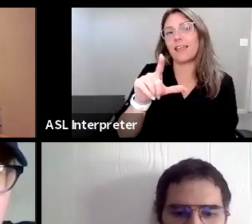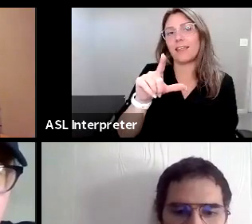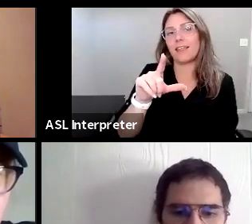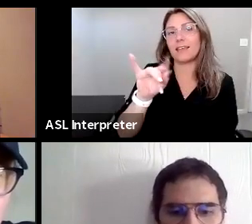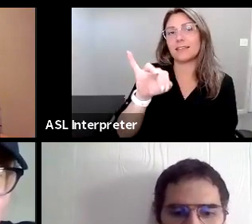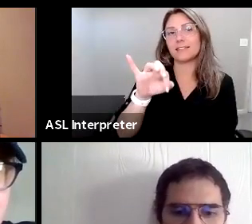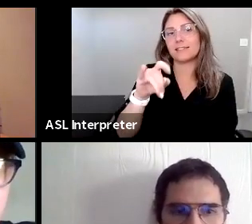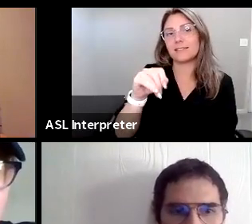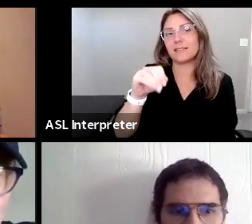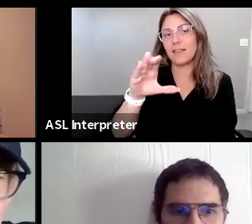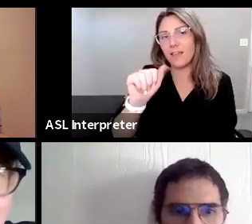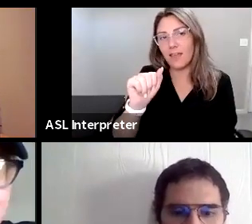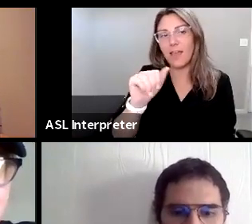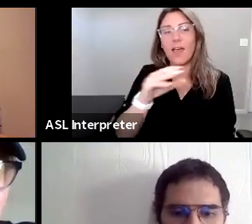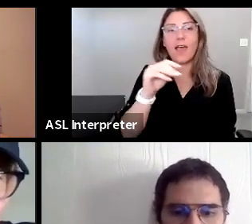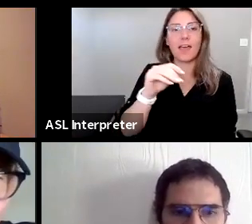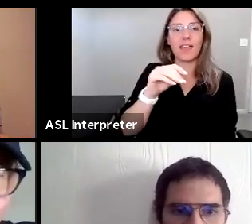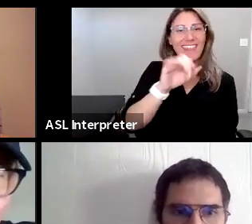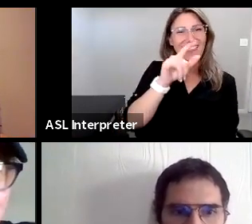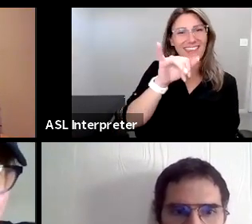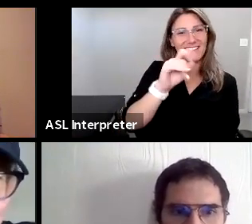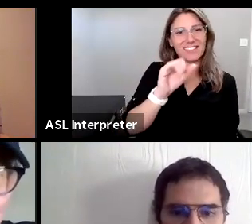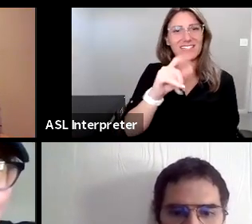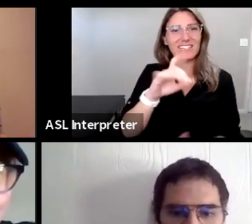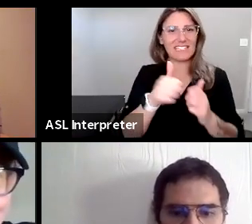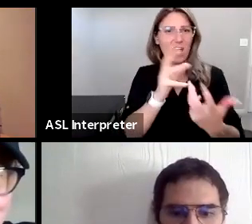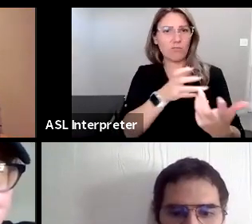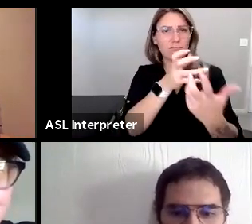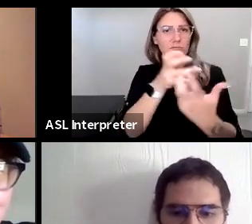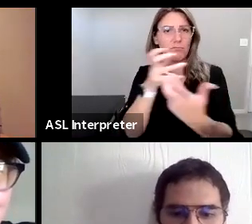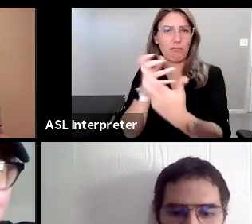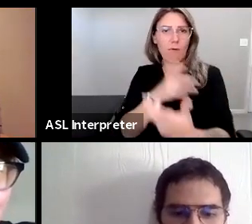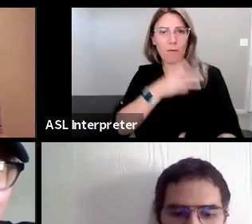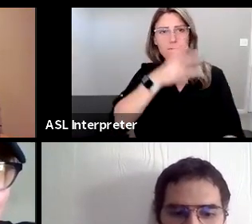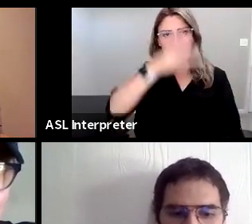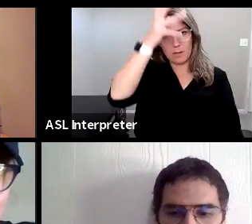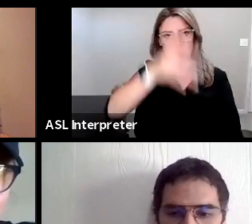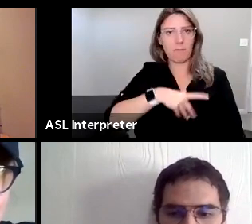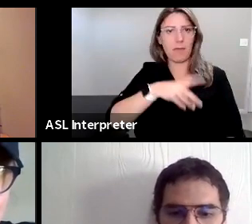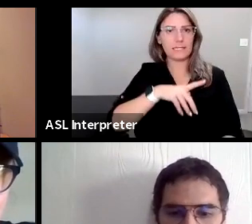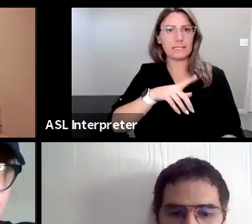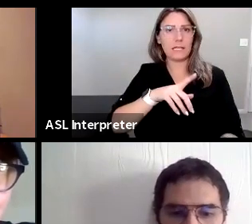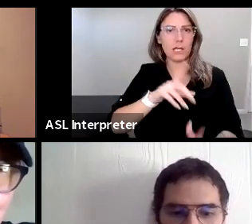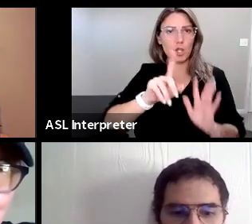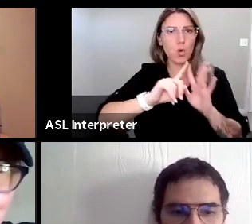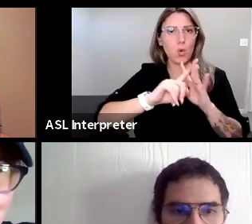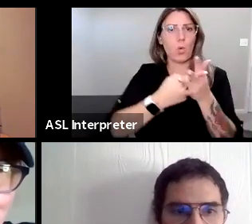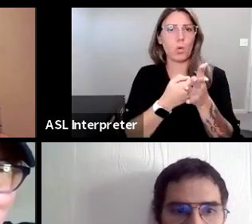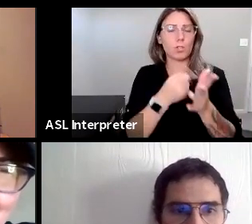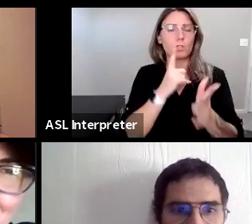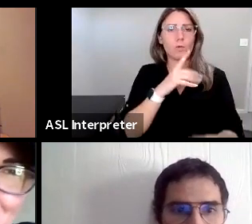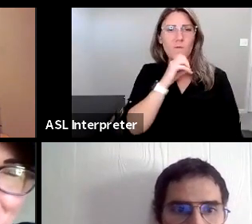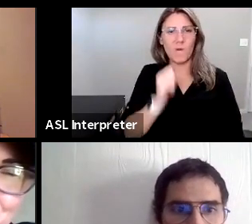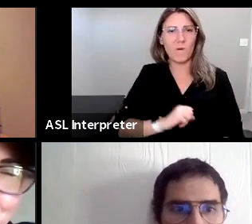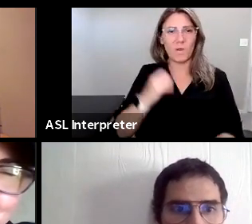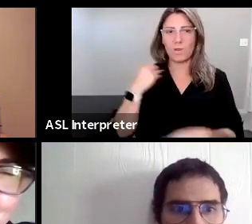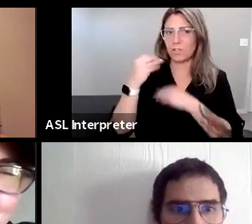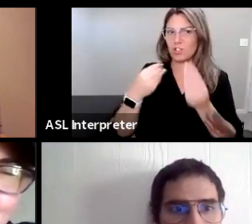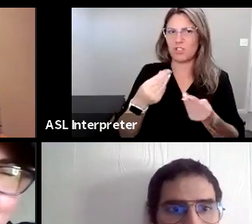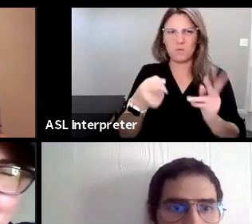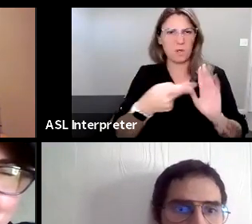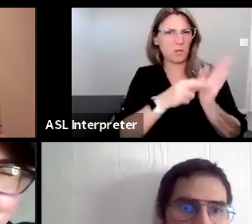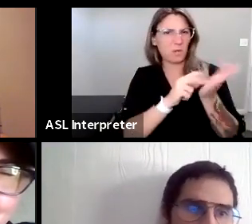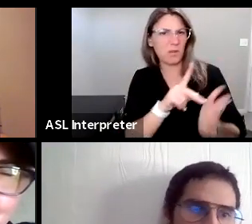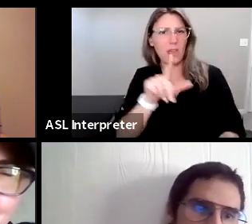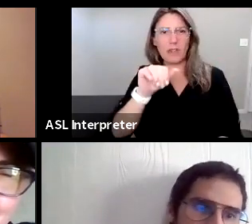say la silla, because it's part of how you put the feminine and the masculine into things. So I think sometimes the older generation, when you think about, what do you mean